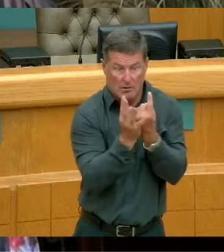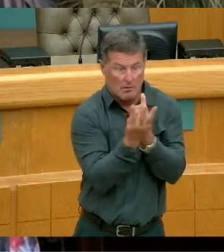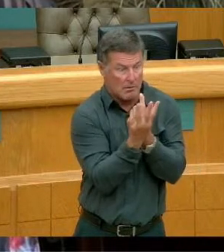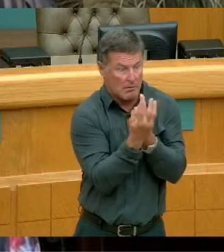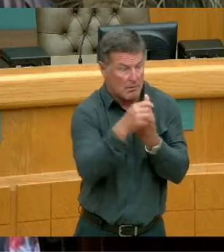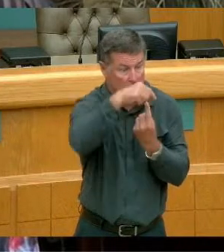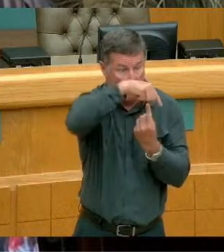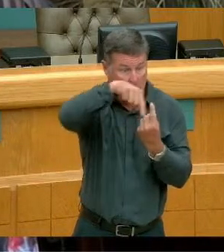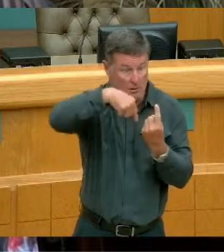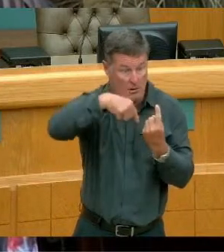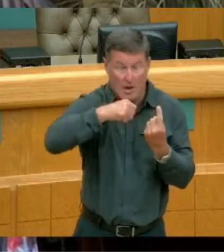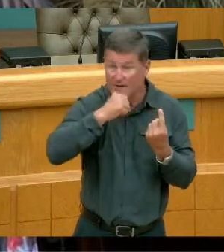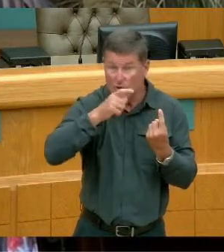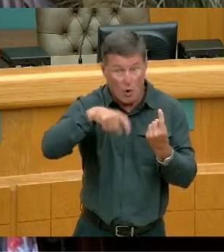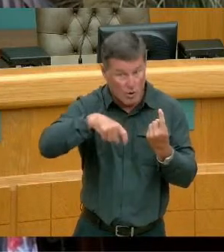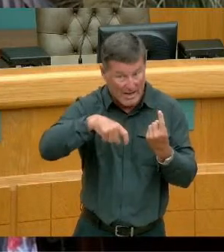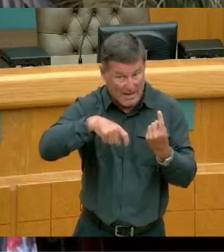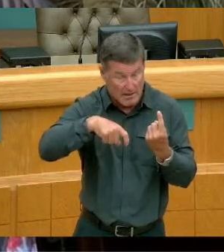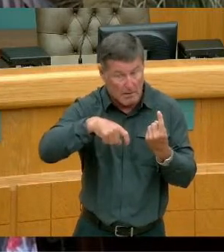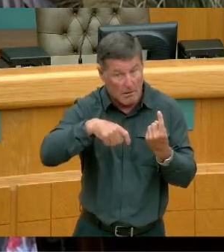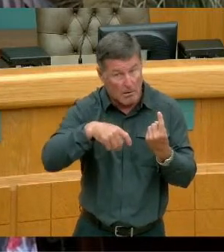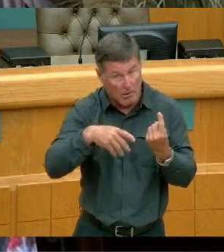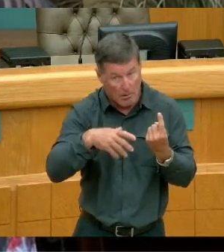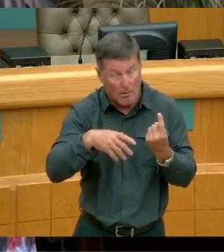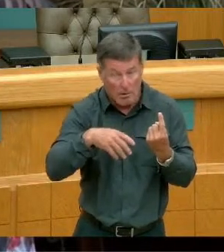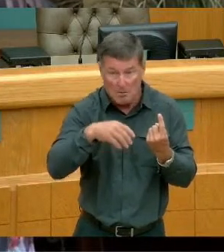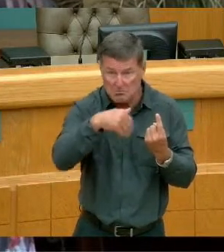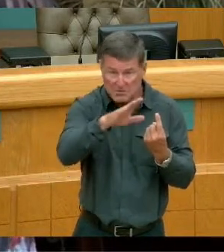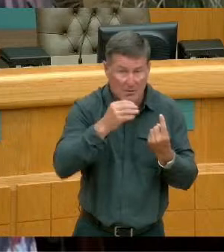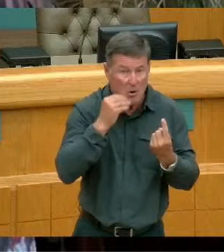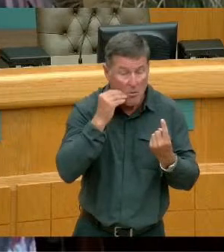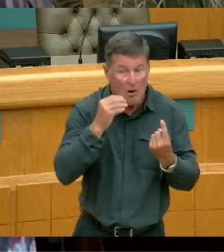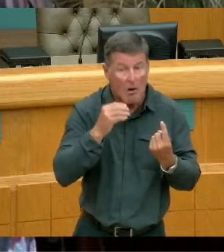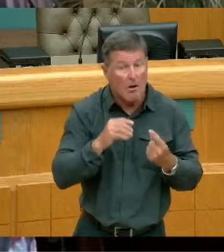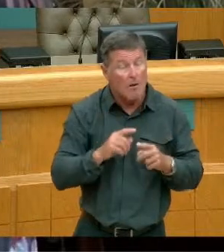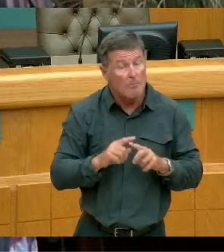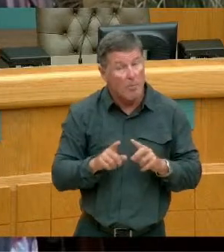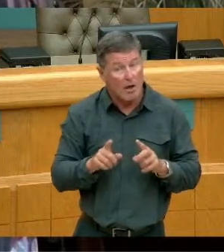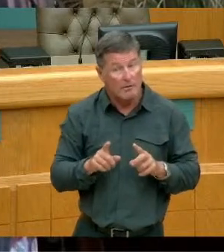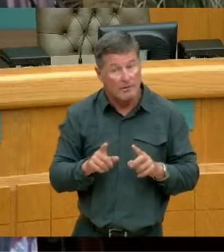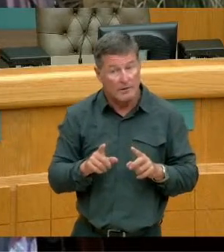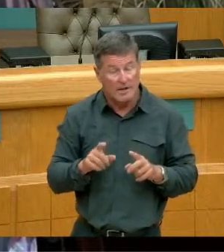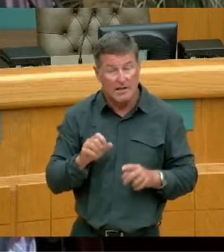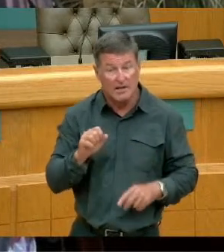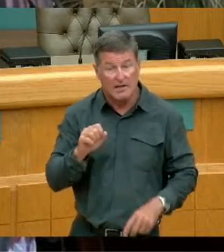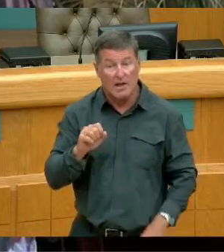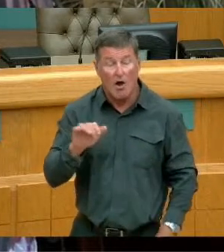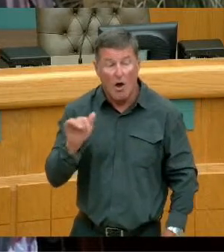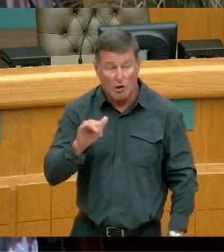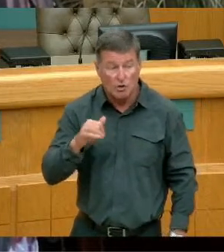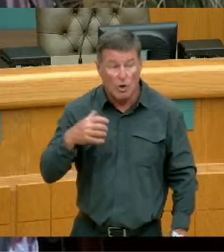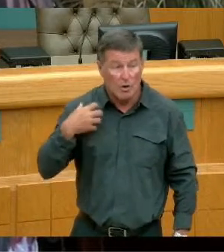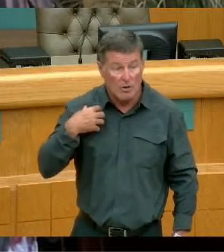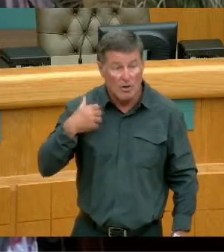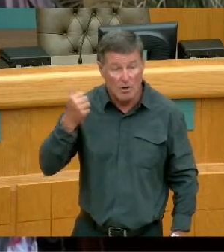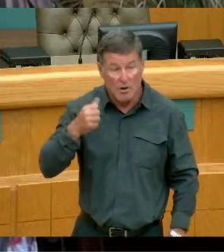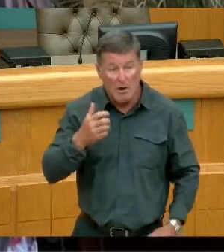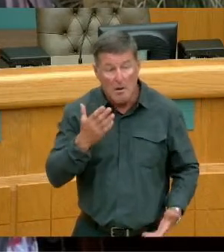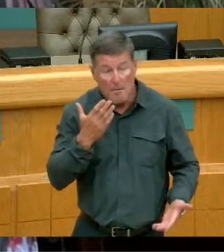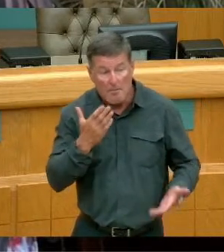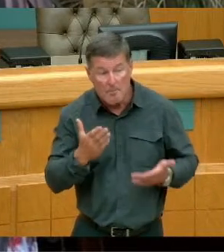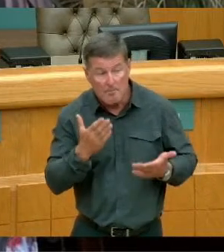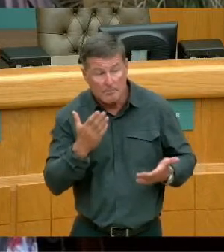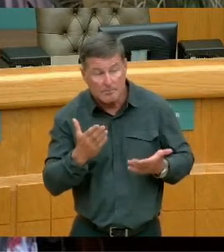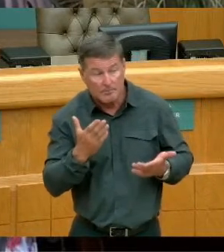But CDC allows for these employers, the employer, to actually allow them to come and work if